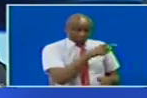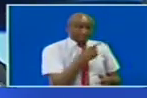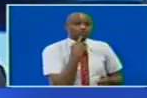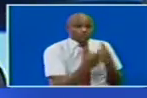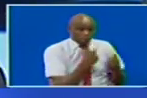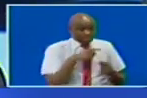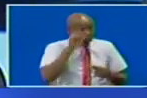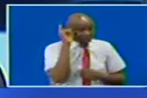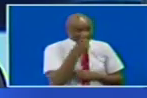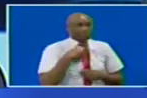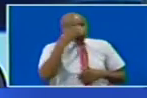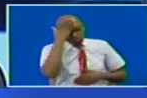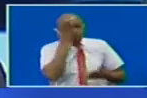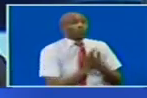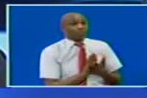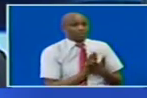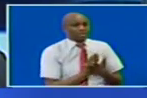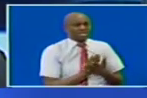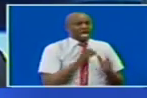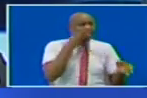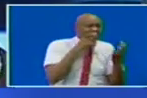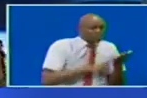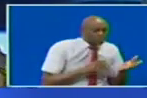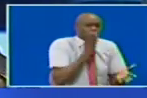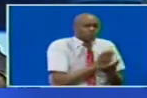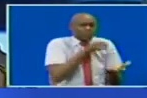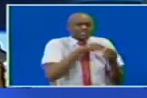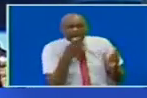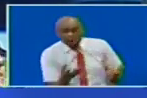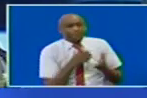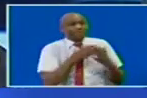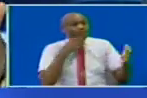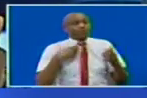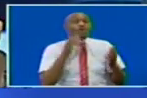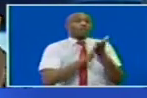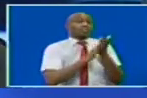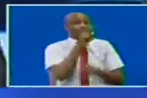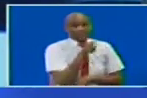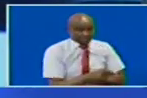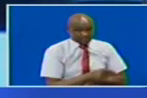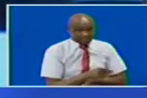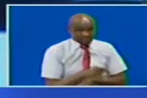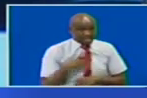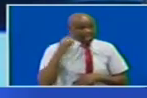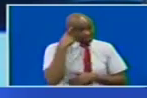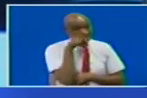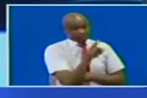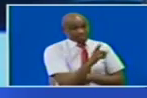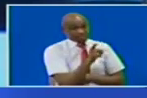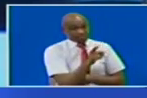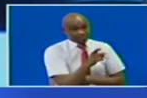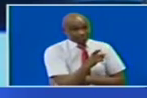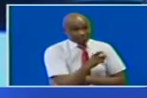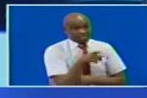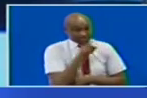react, they would want to know what is the true position before we can actually comment. And I think they're right. They'll